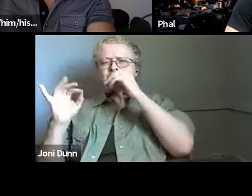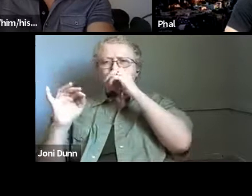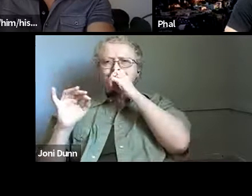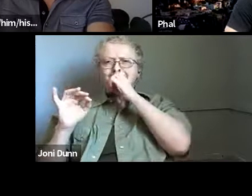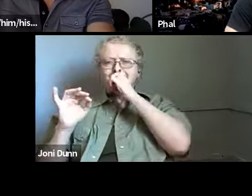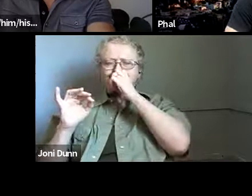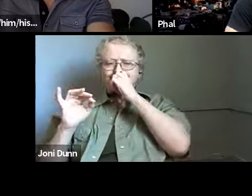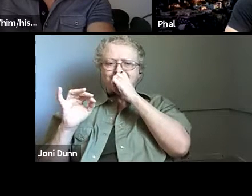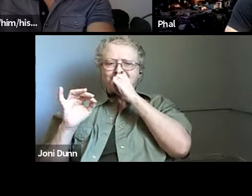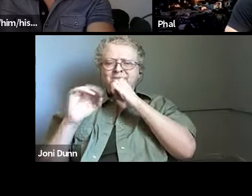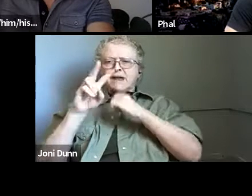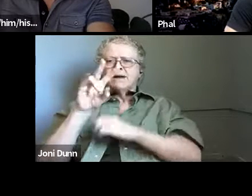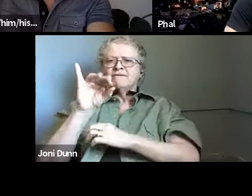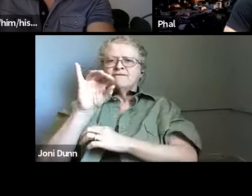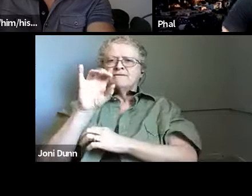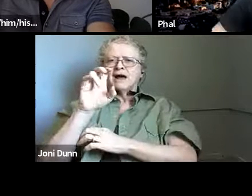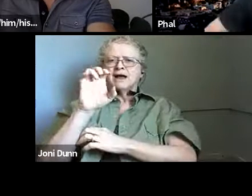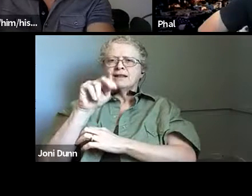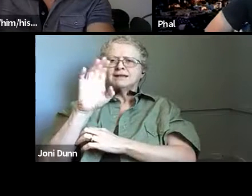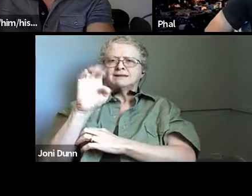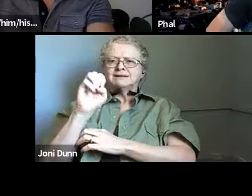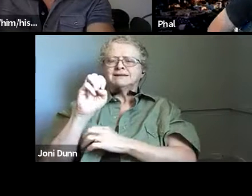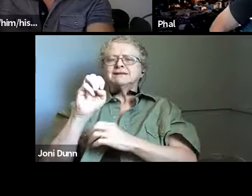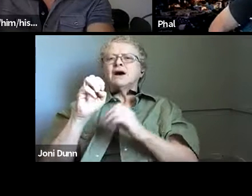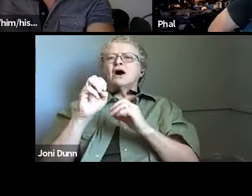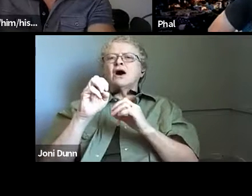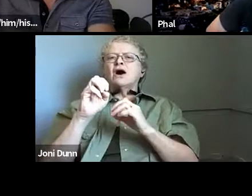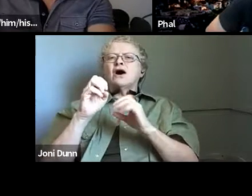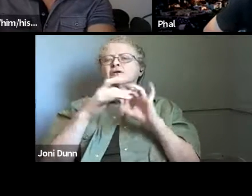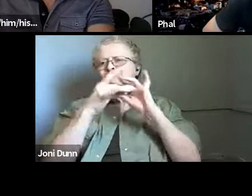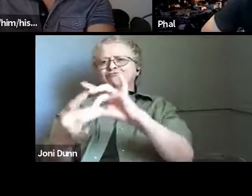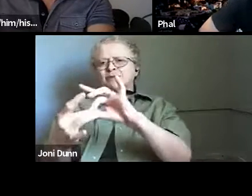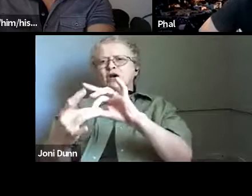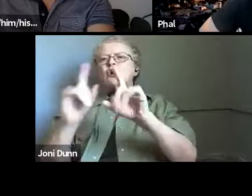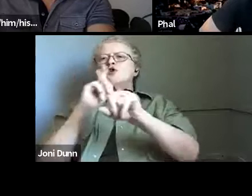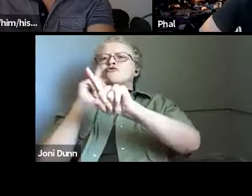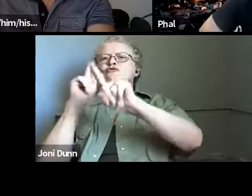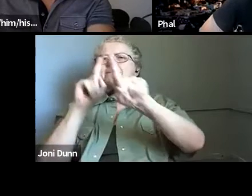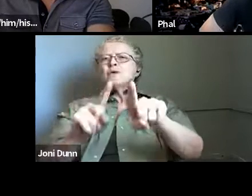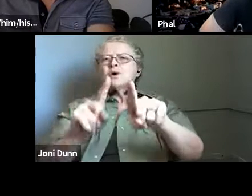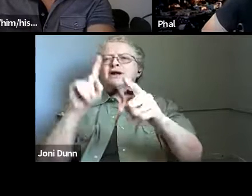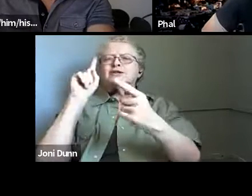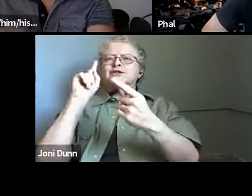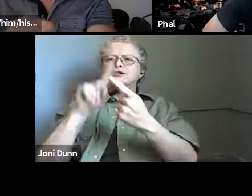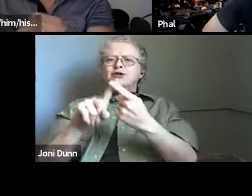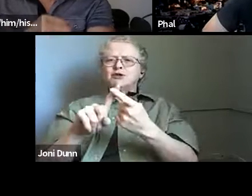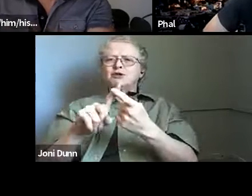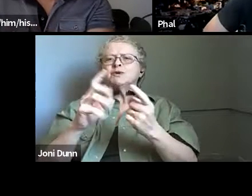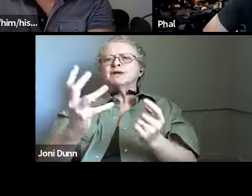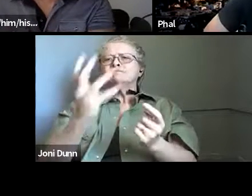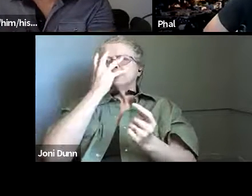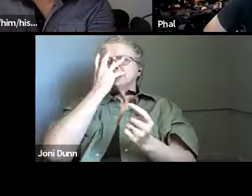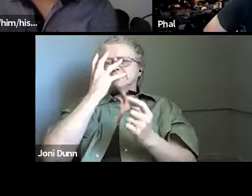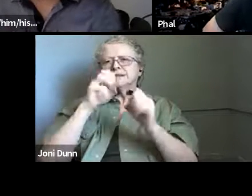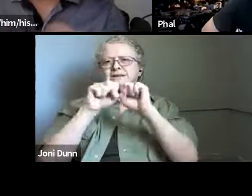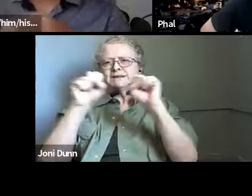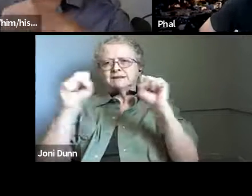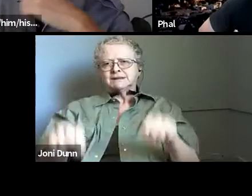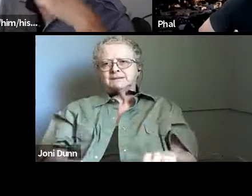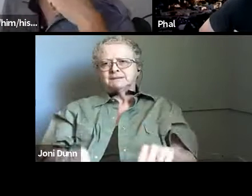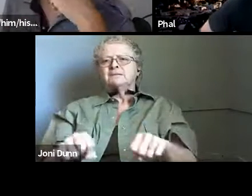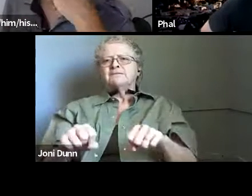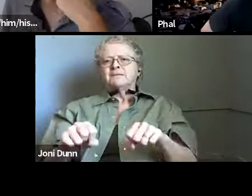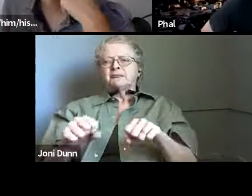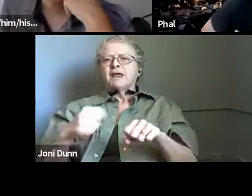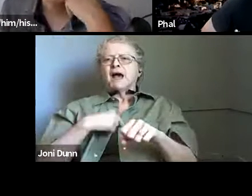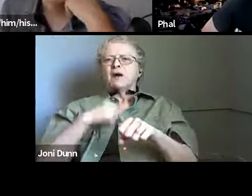violence are often tied to formal systems of reporting that ultimately link to the carceral system. And at the same time, I was